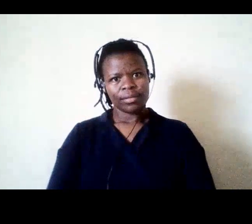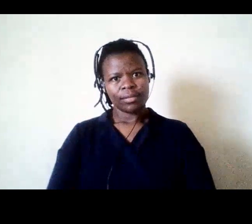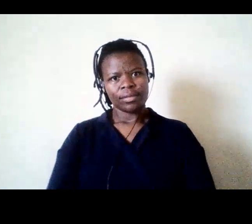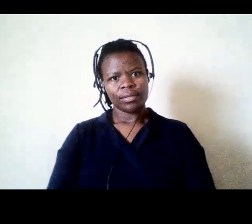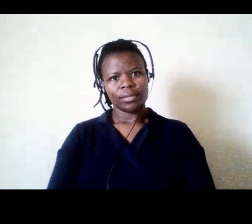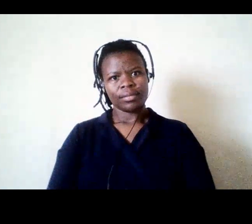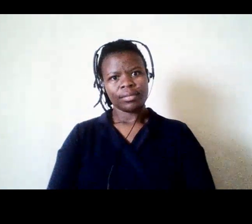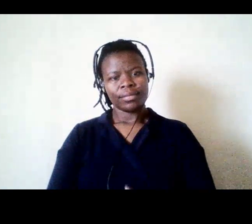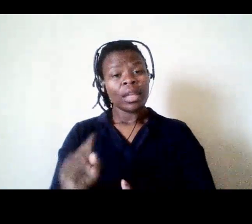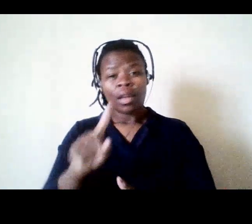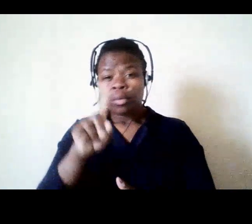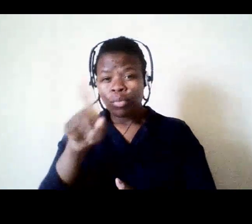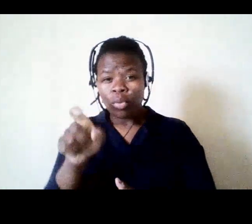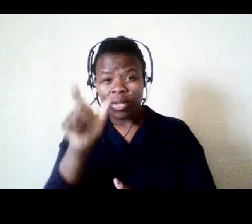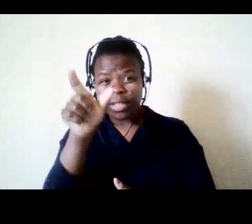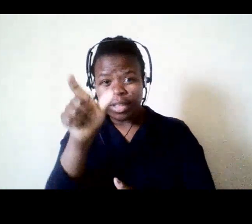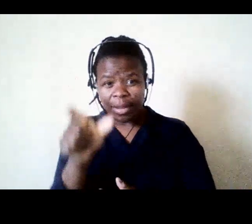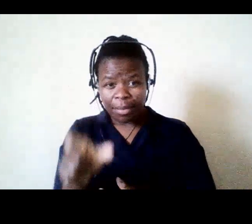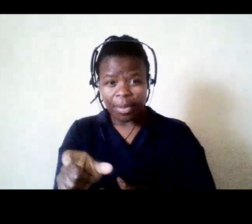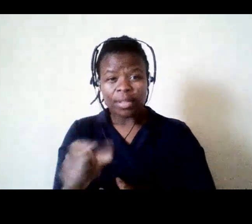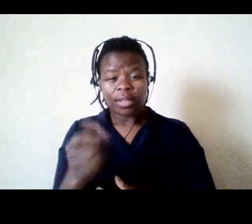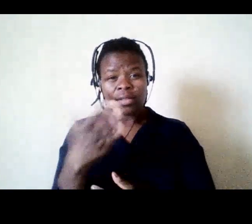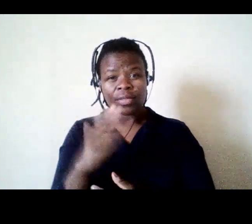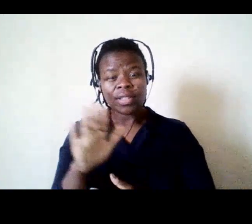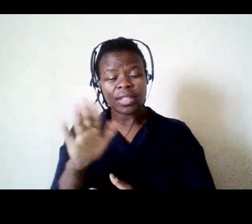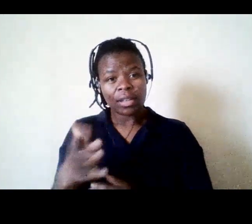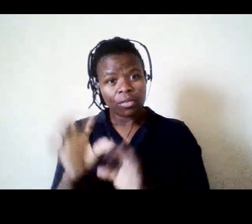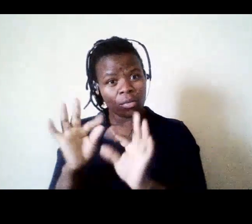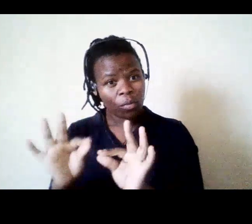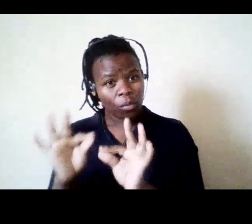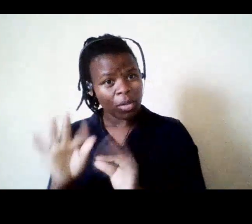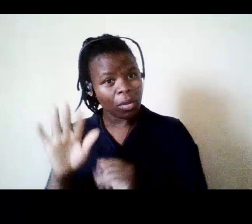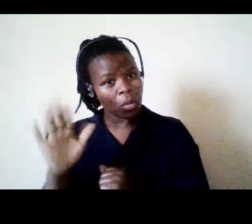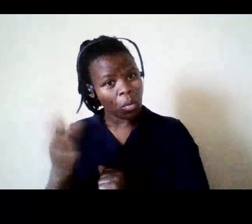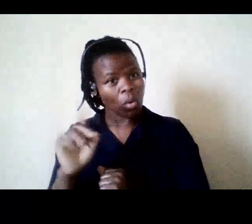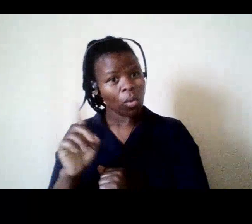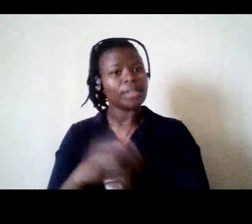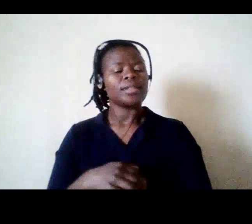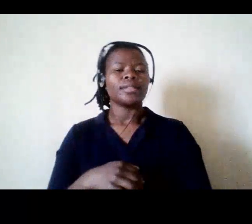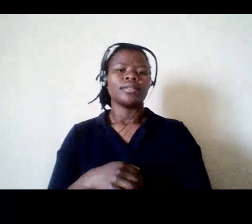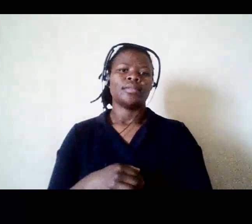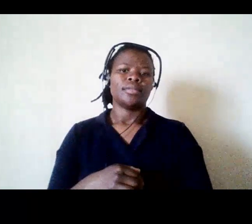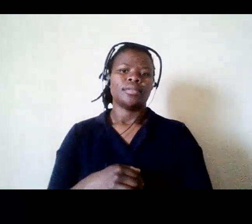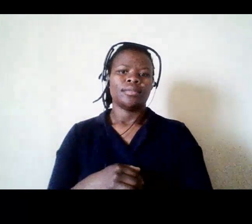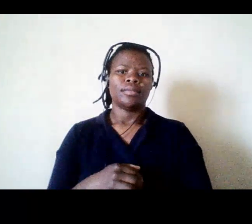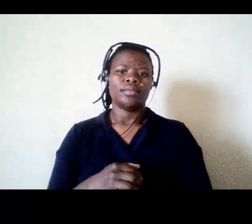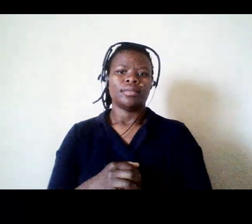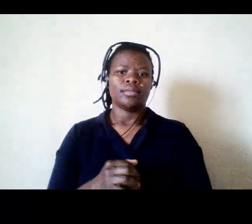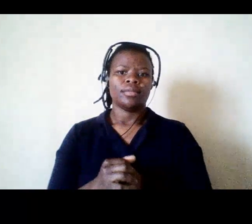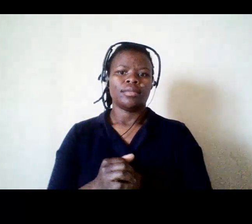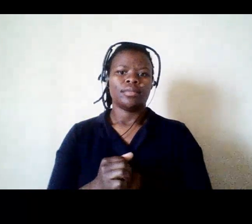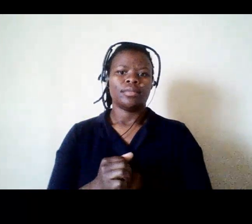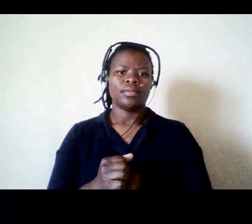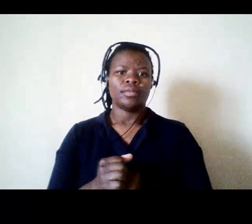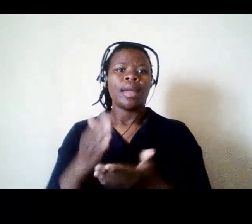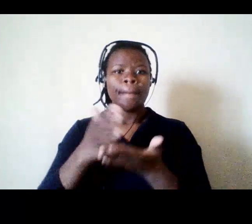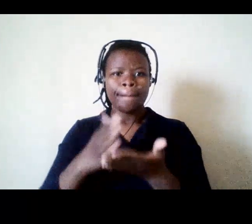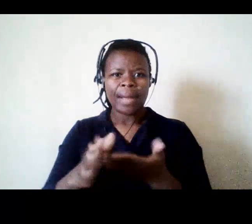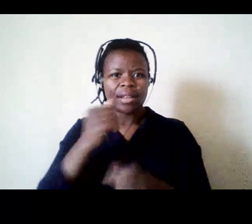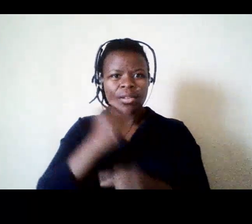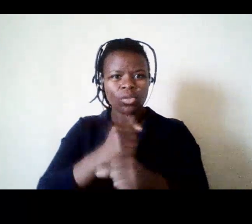person that will tell you if it's okay or not. Yeah. And then Masabata says, part of my work is to facilitate capacity building for civil